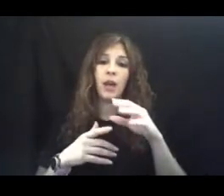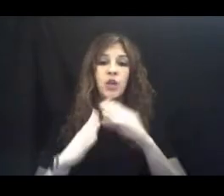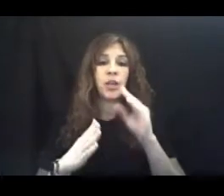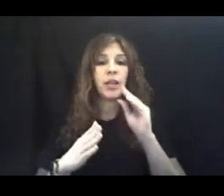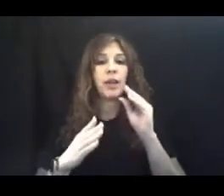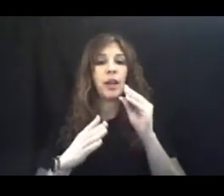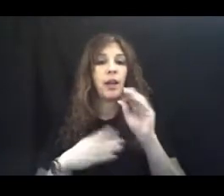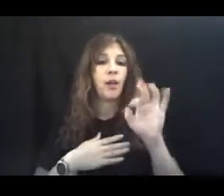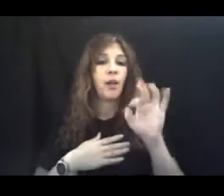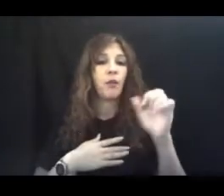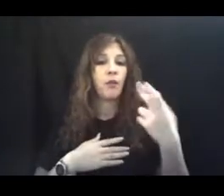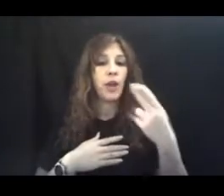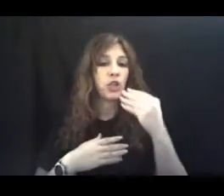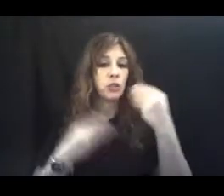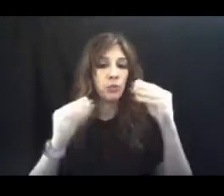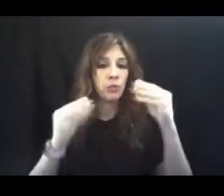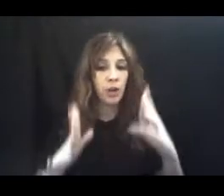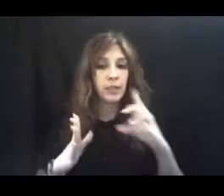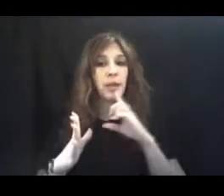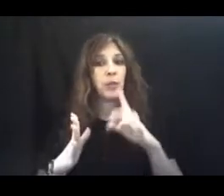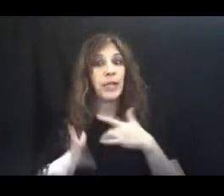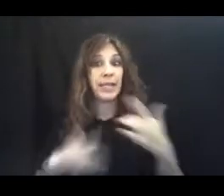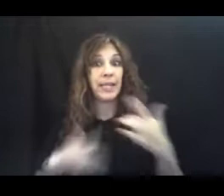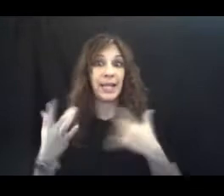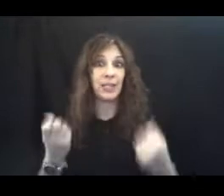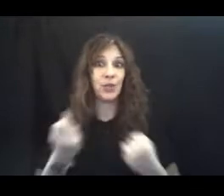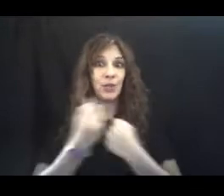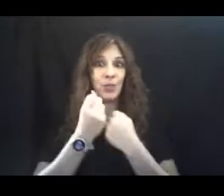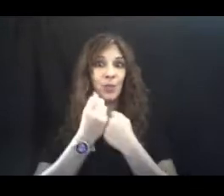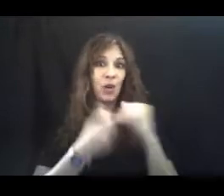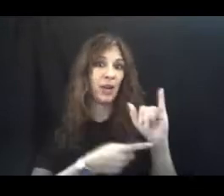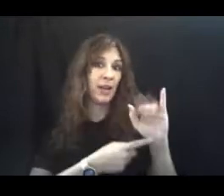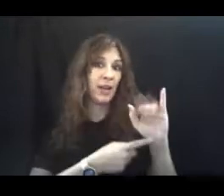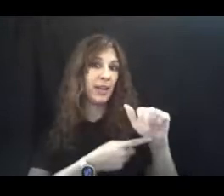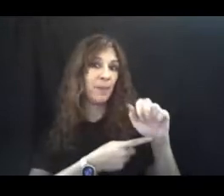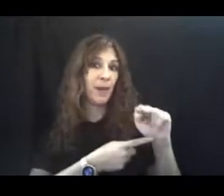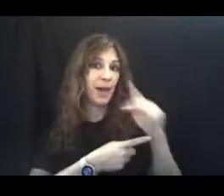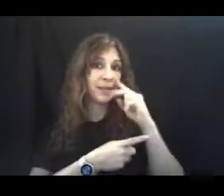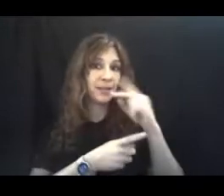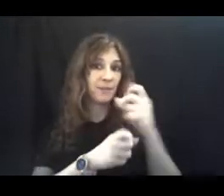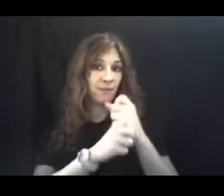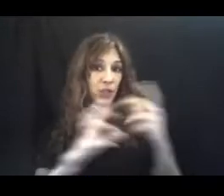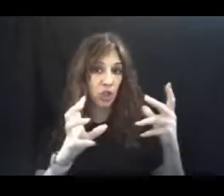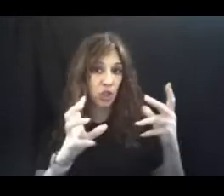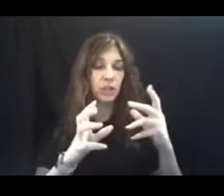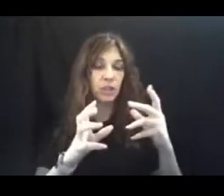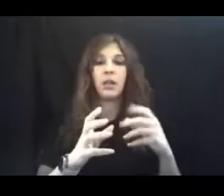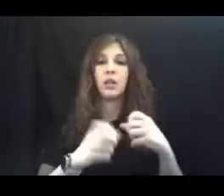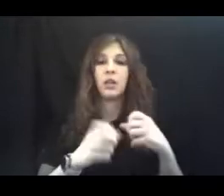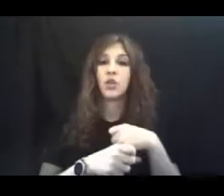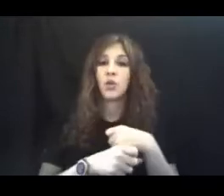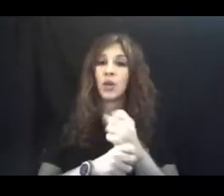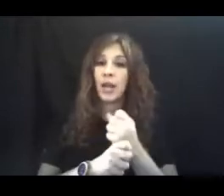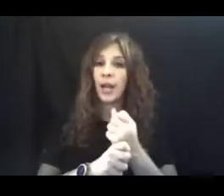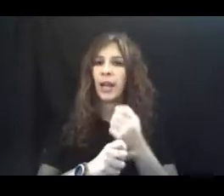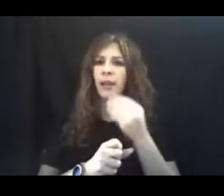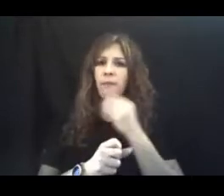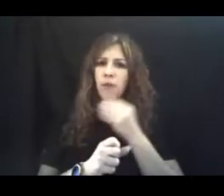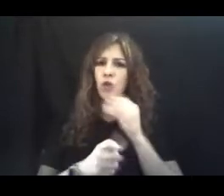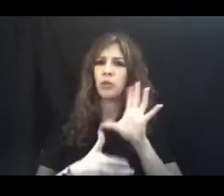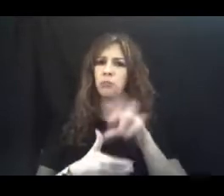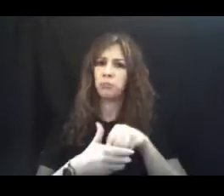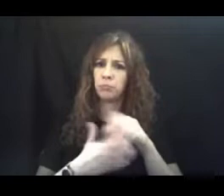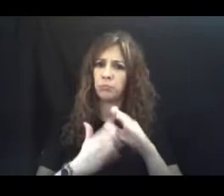to support this mission that IMAN is on to eliminate food apartheid. Yeah.